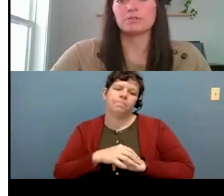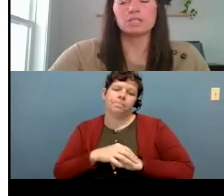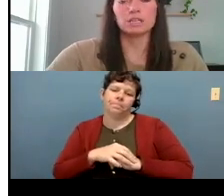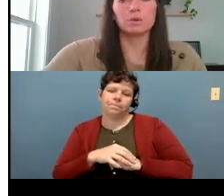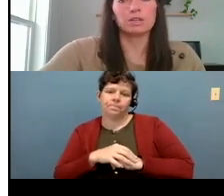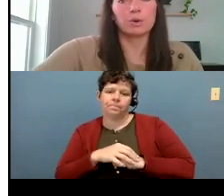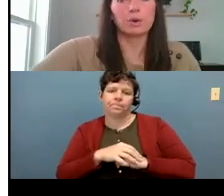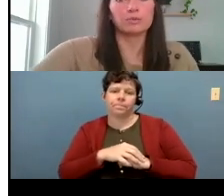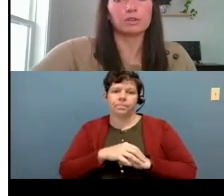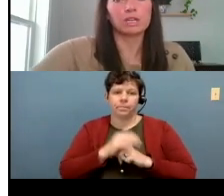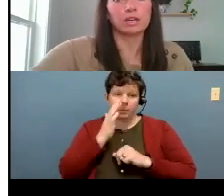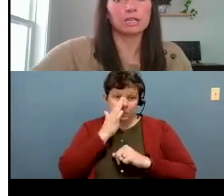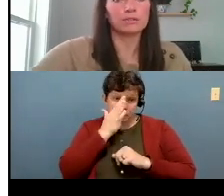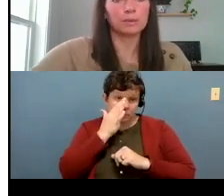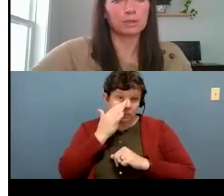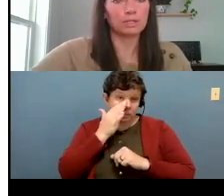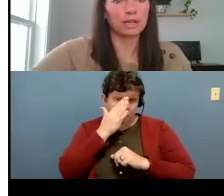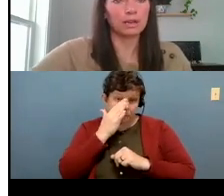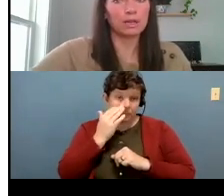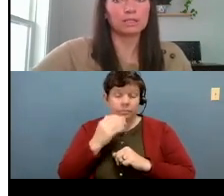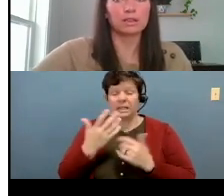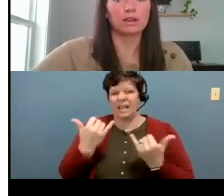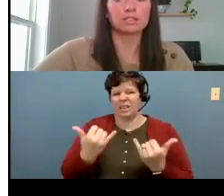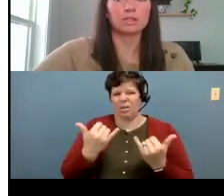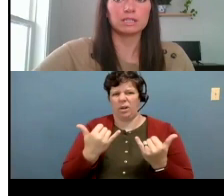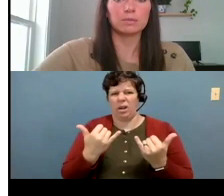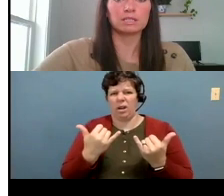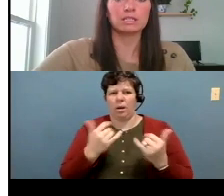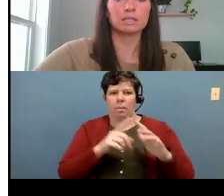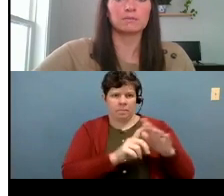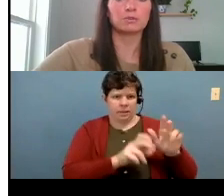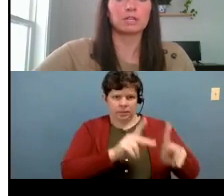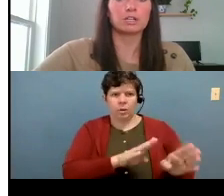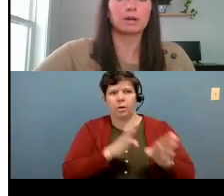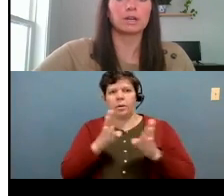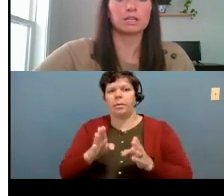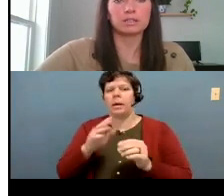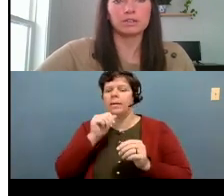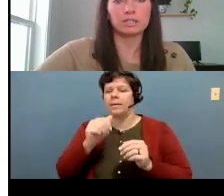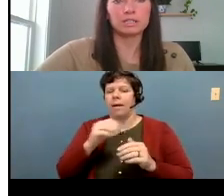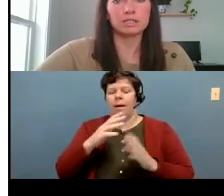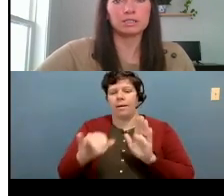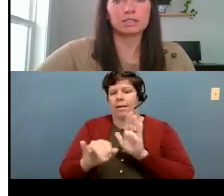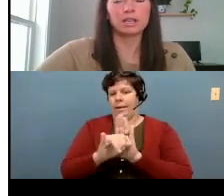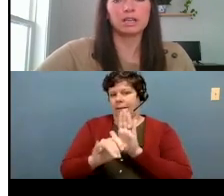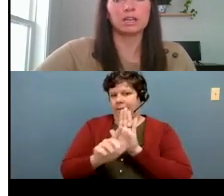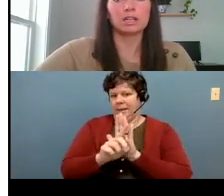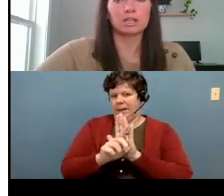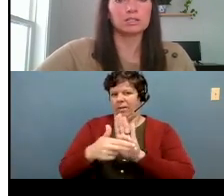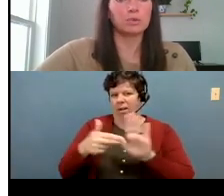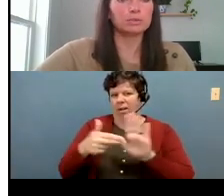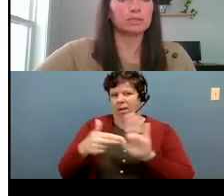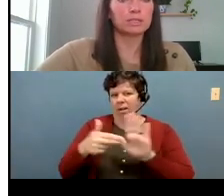But first, I did want to go over the unidentified person database. So this database contains information about unidentified decedents, and